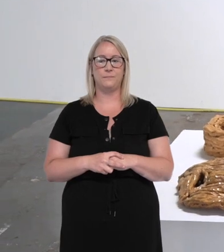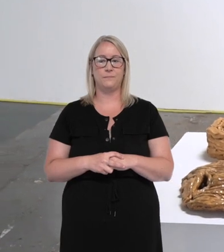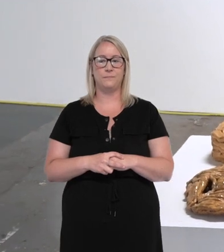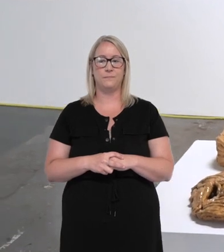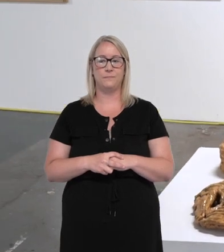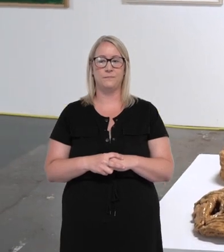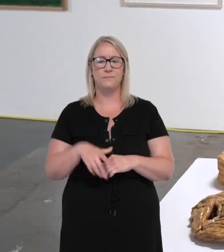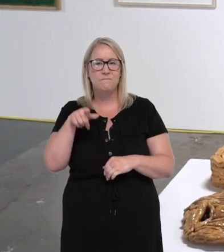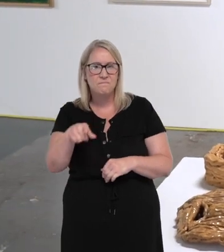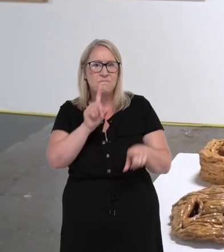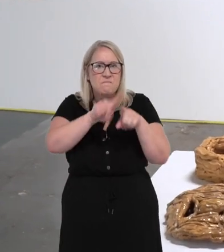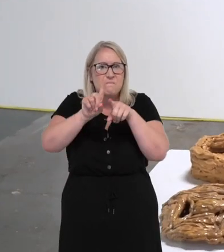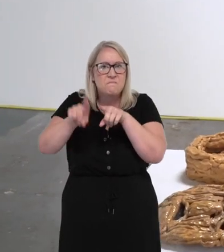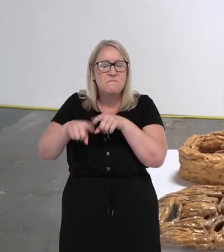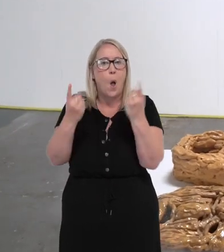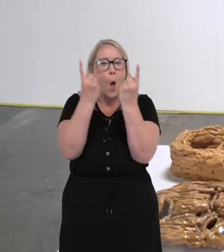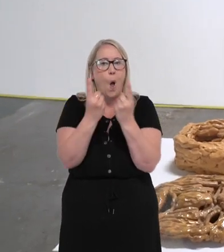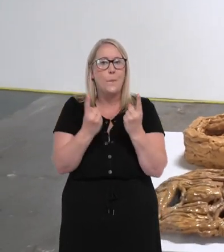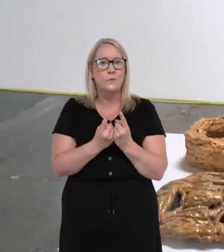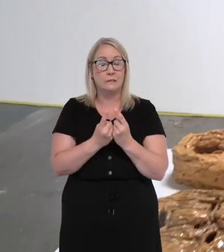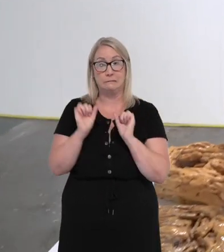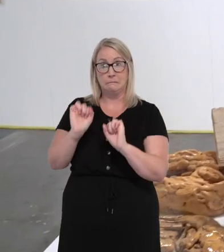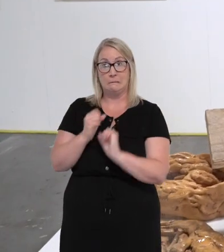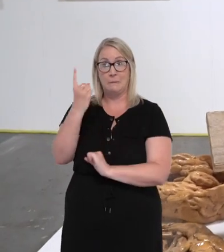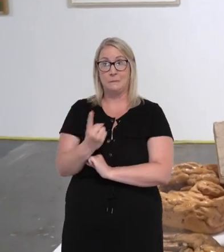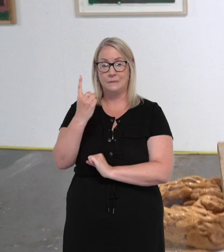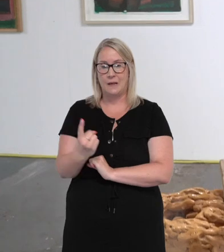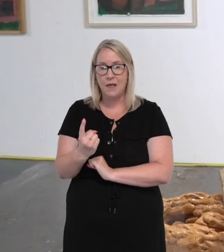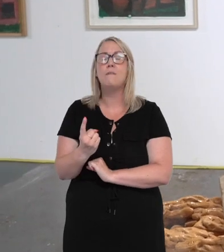Making some of the objects that he would use to build,